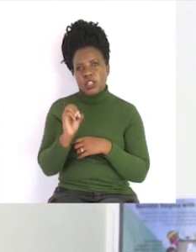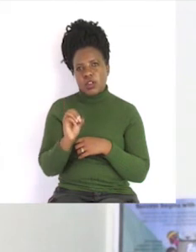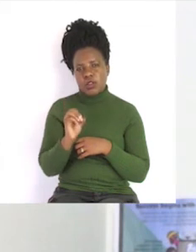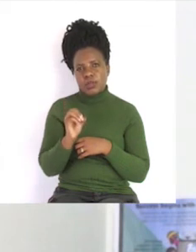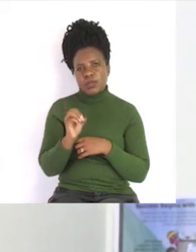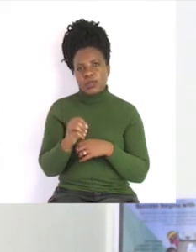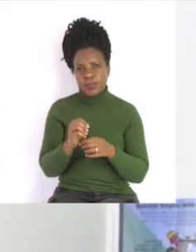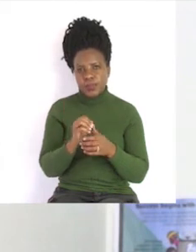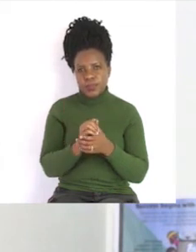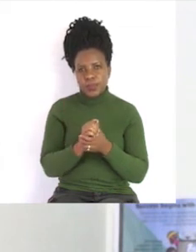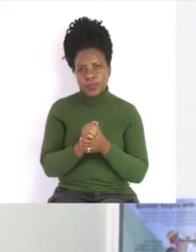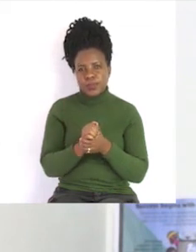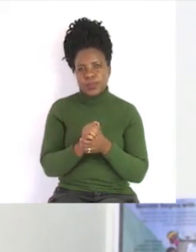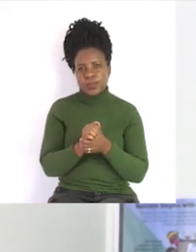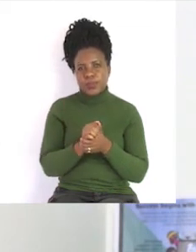0. And